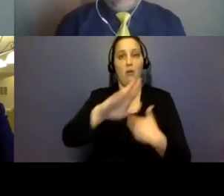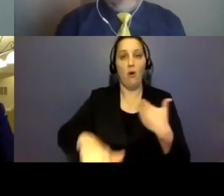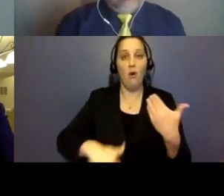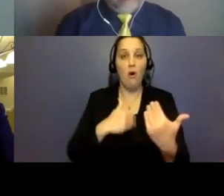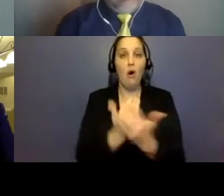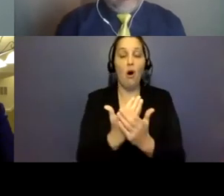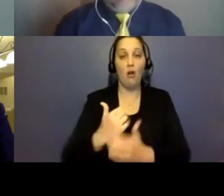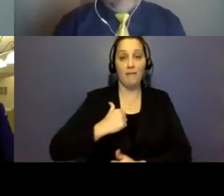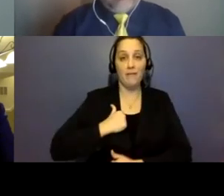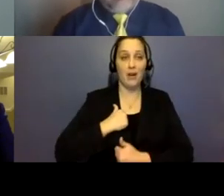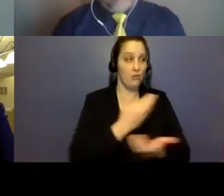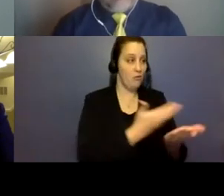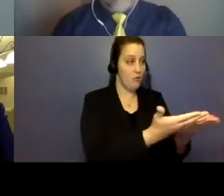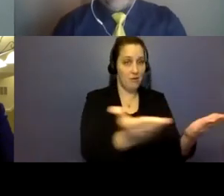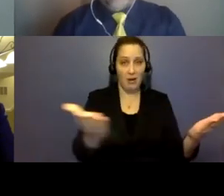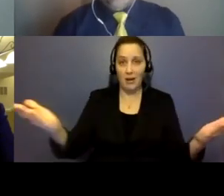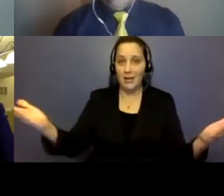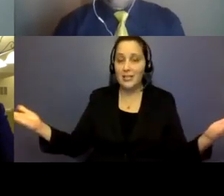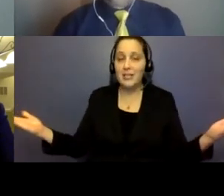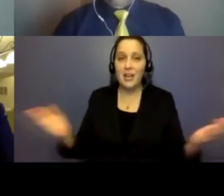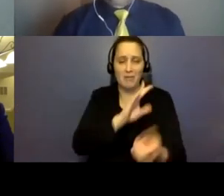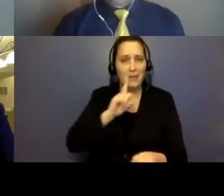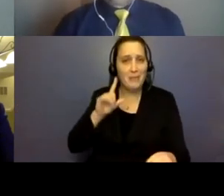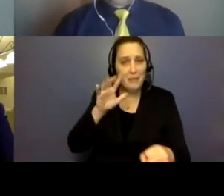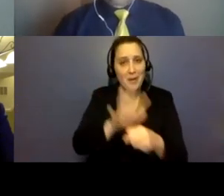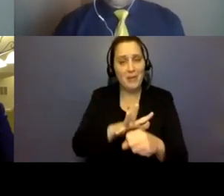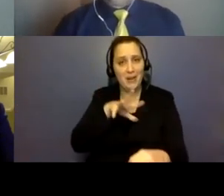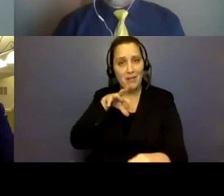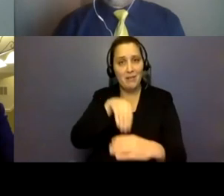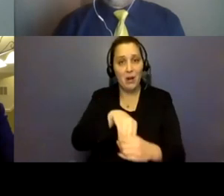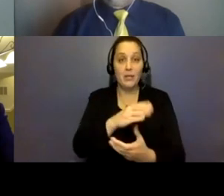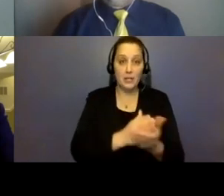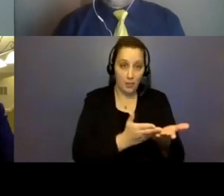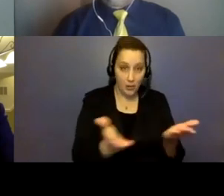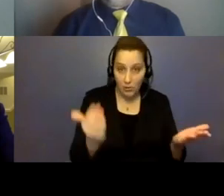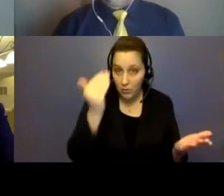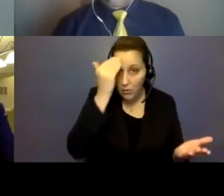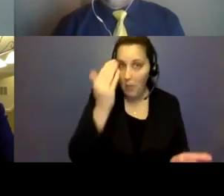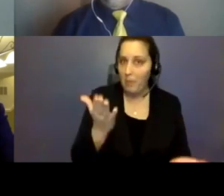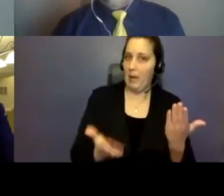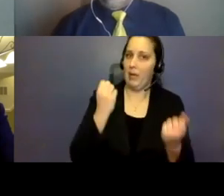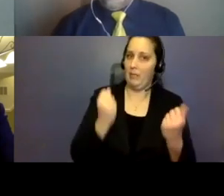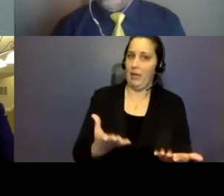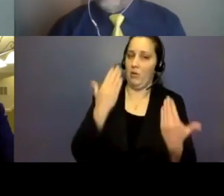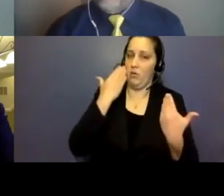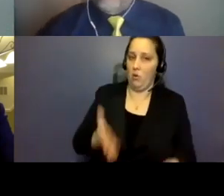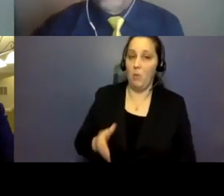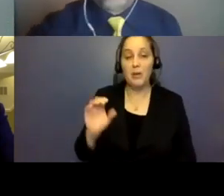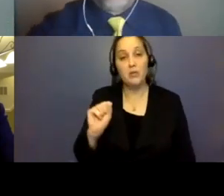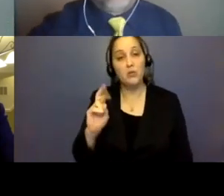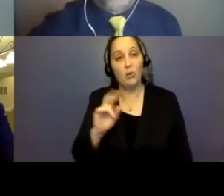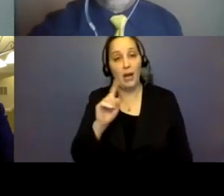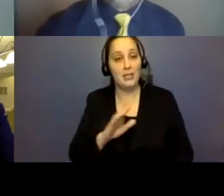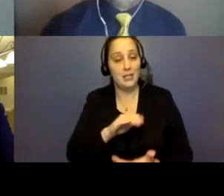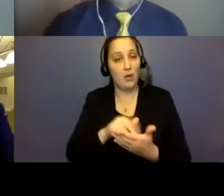our veterans and the huge commitment. And as some of you know, and maybe many of you don't, the Straz Center for the